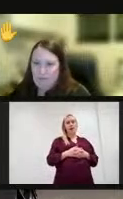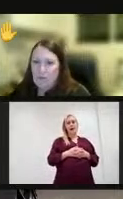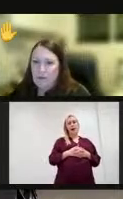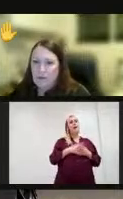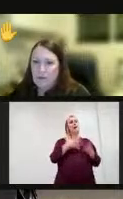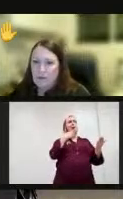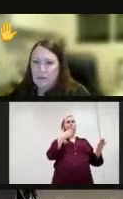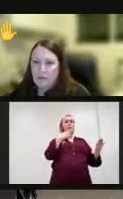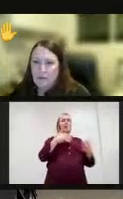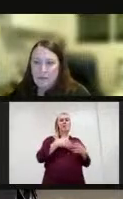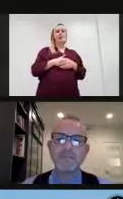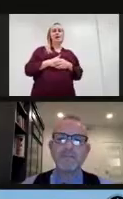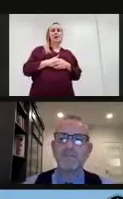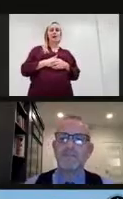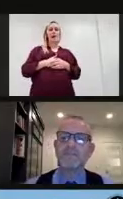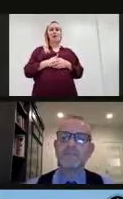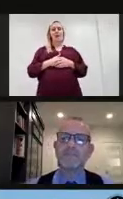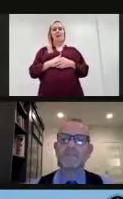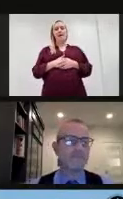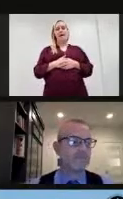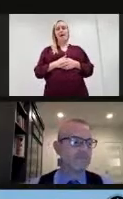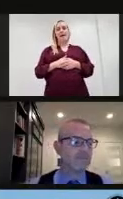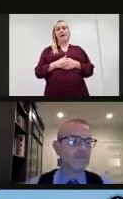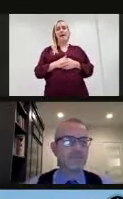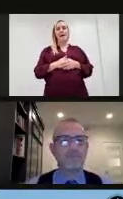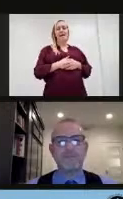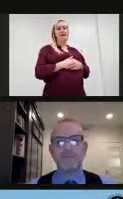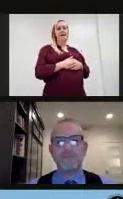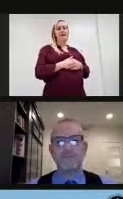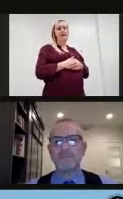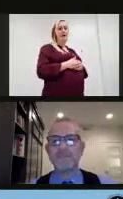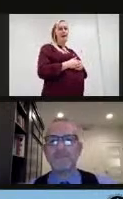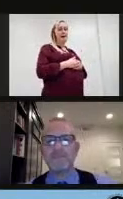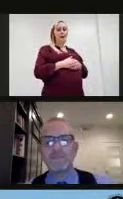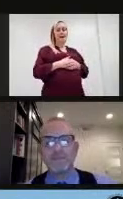Thank you. All right, so